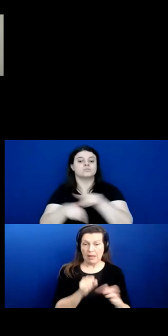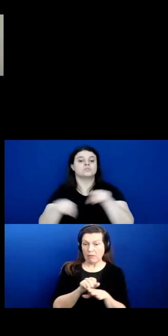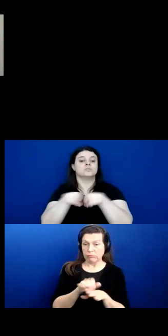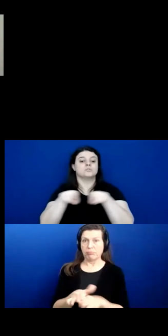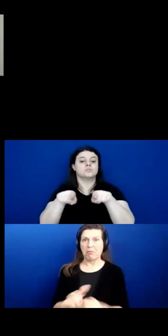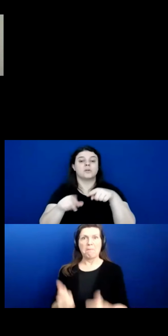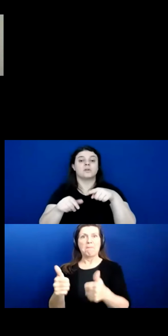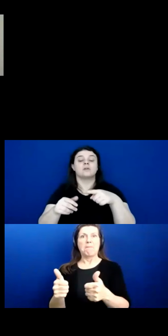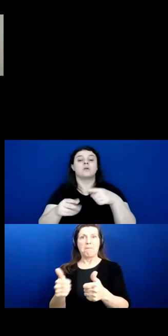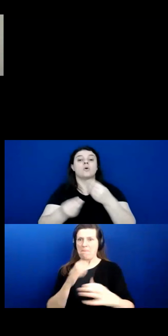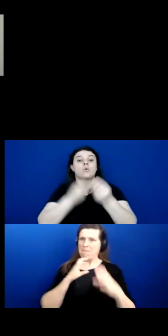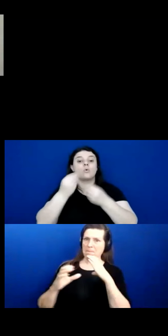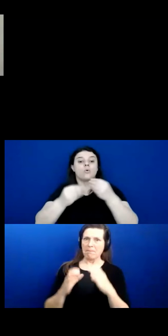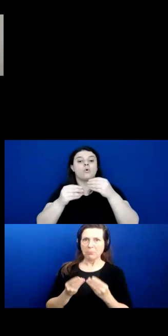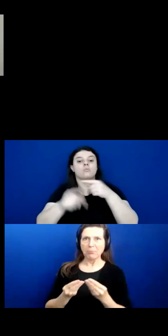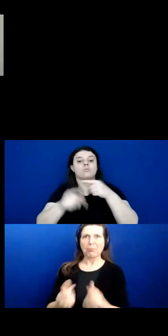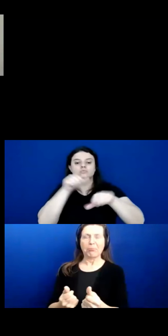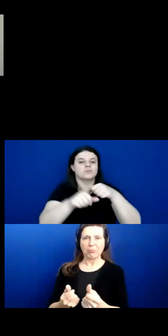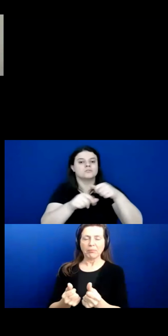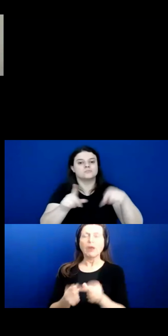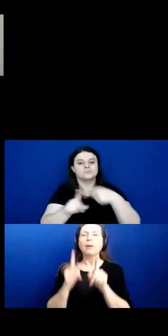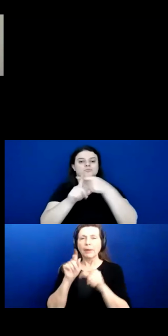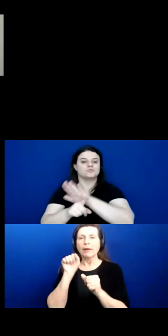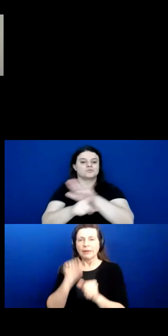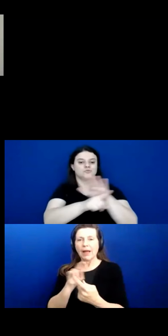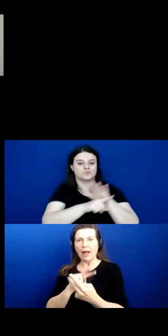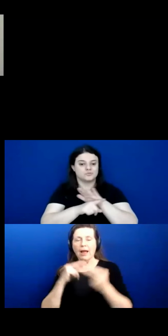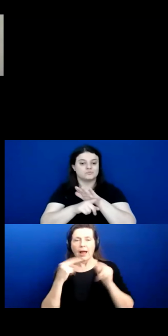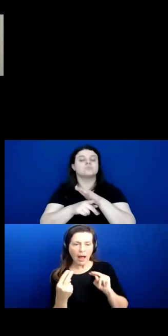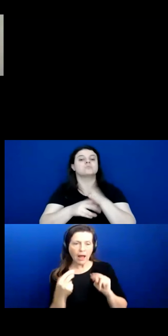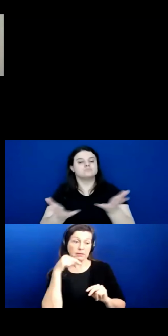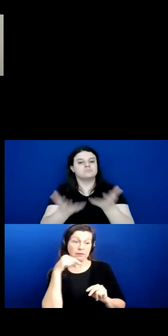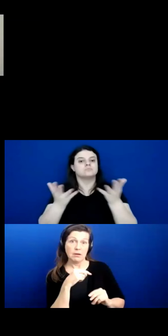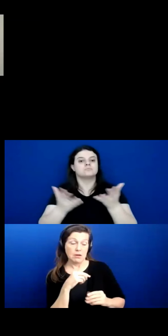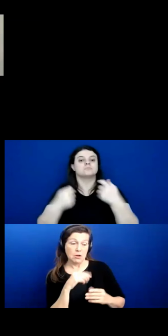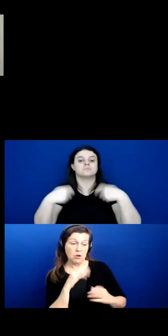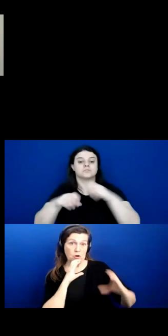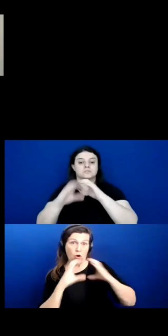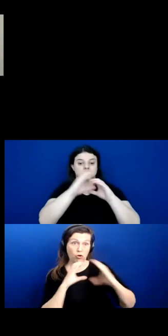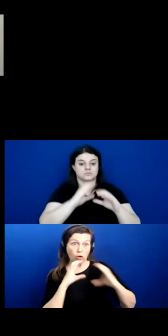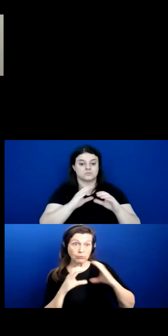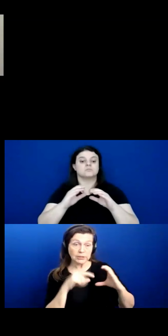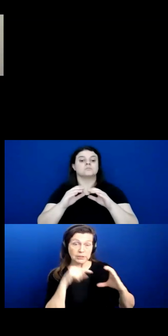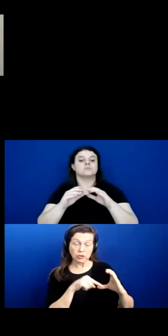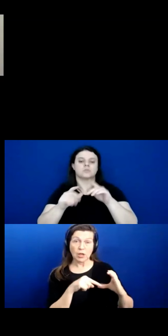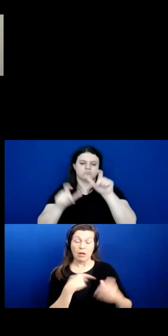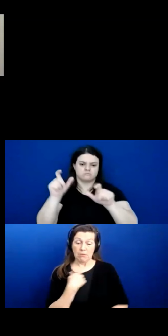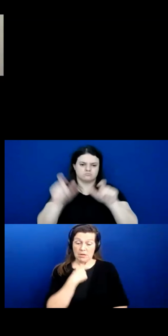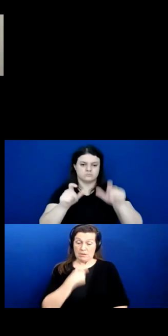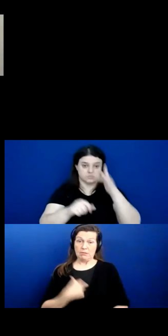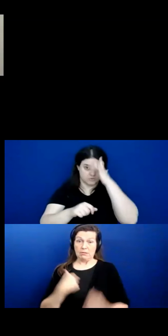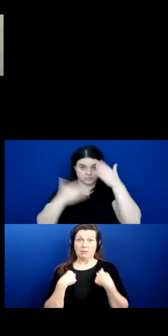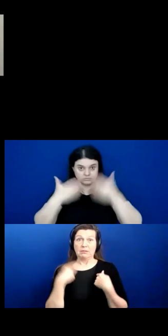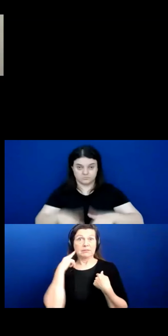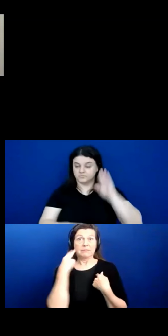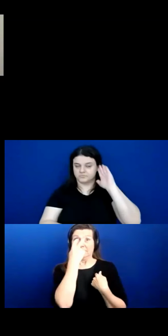interpersonal communication, but we also evaluated the intervention with communication partners of individuals with congenital deaf